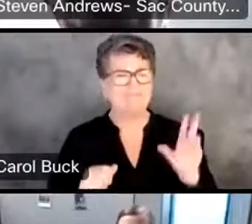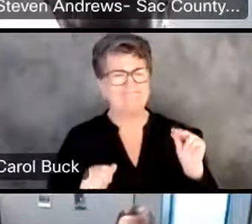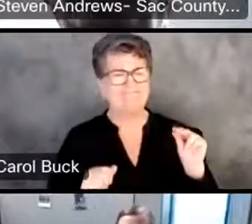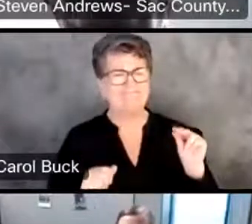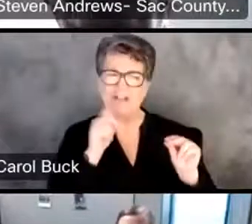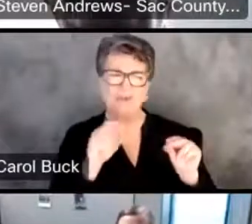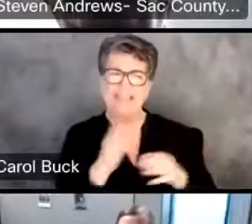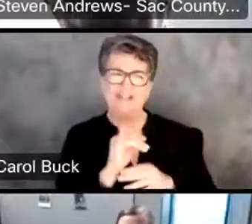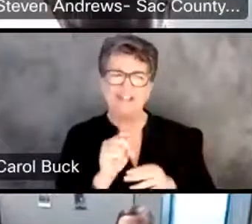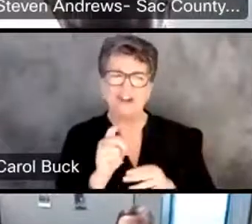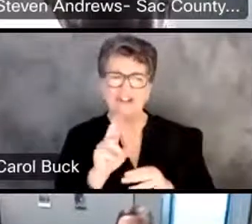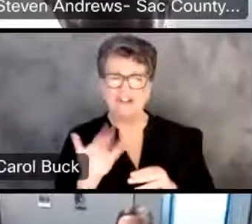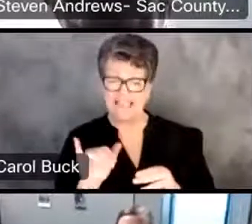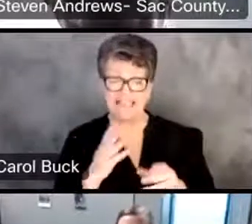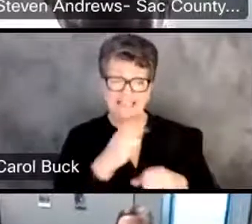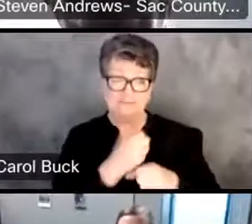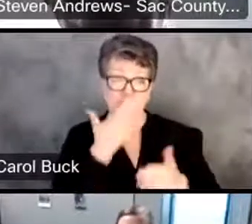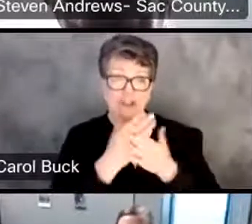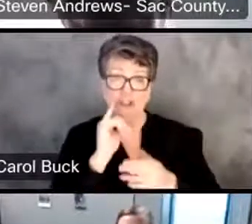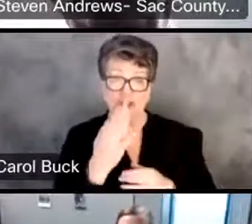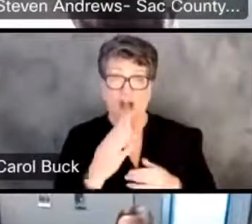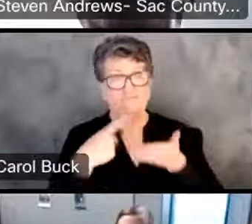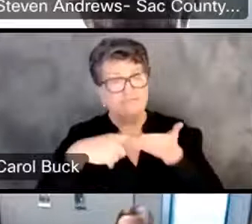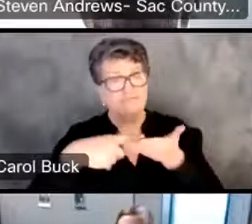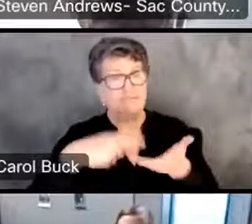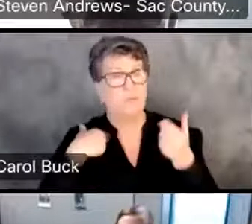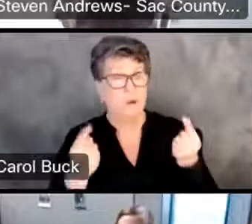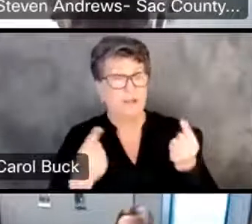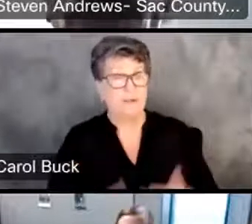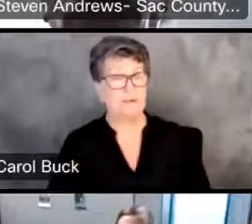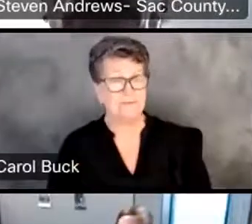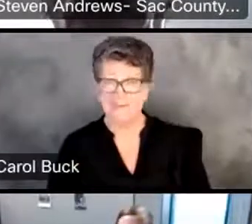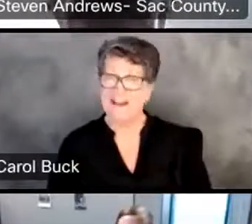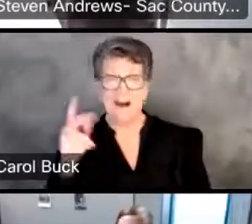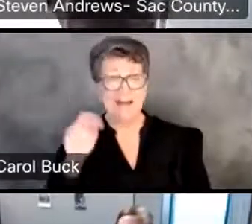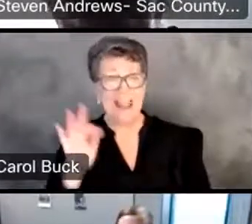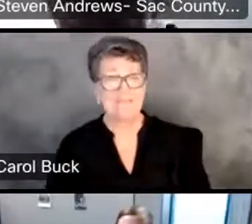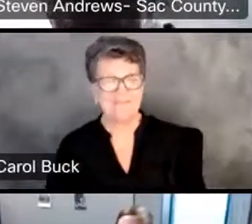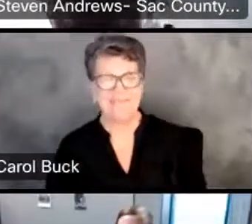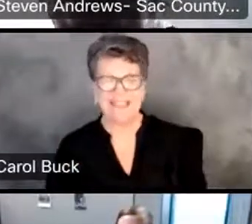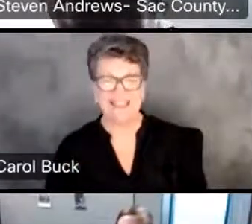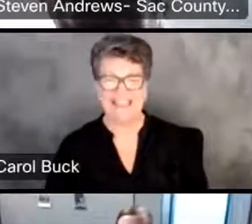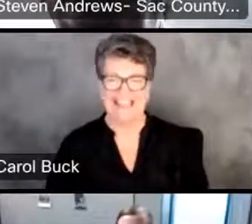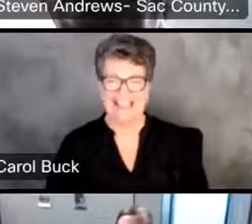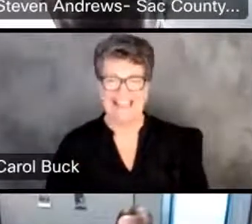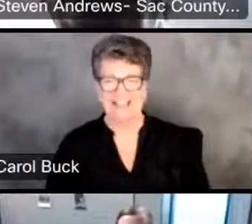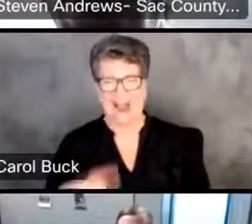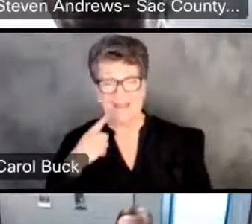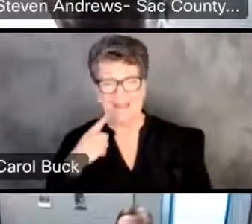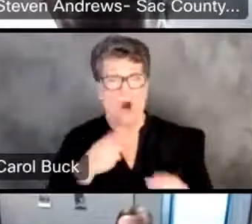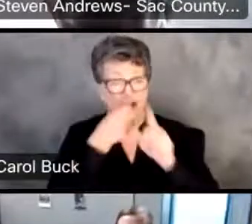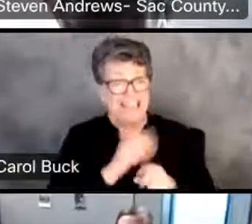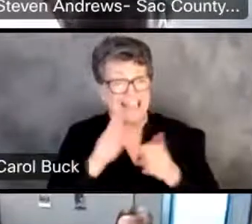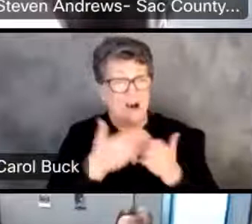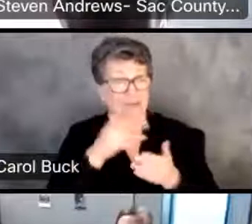we need to share it. Tracy did a really good job of kind of going over what we do. Okay. When she was hitting, I was like, oh, she's hitting all of our